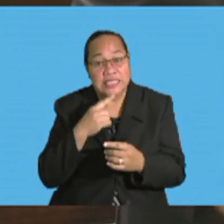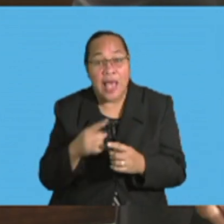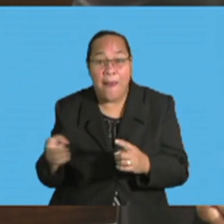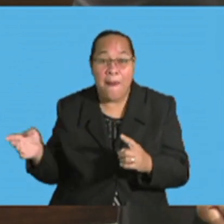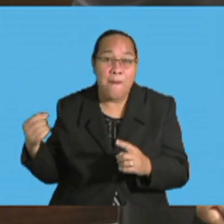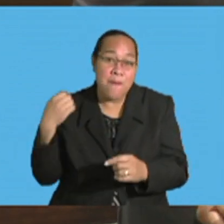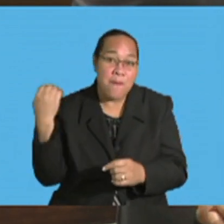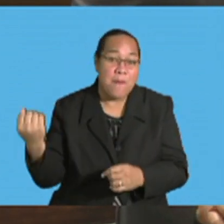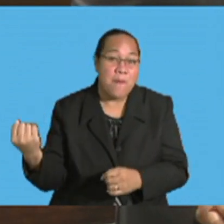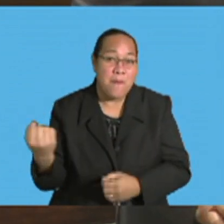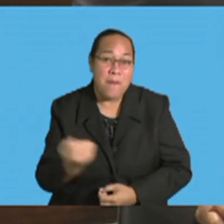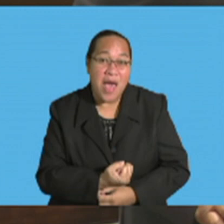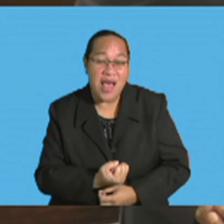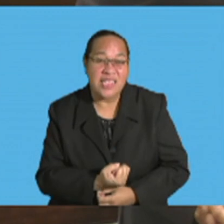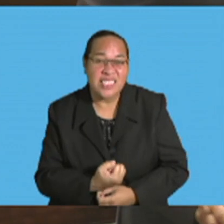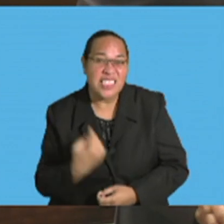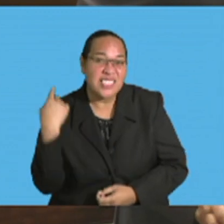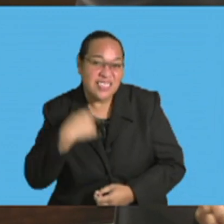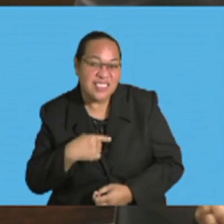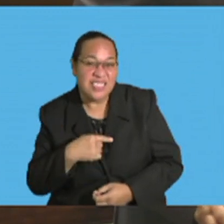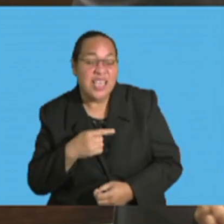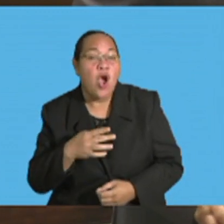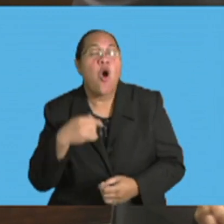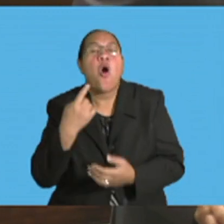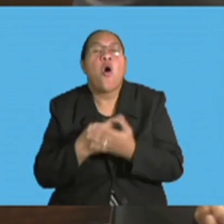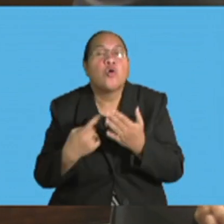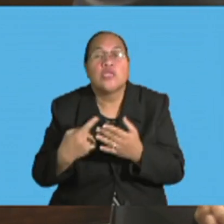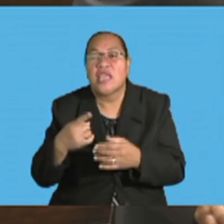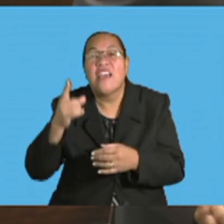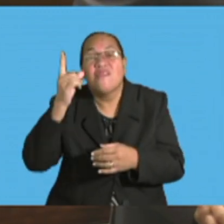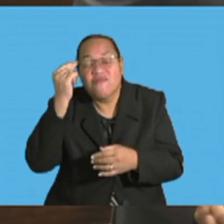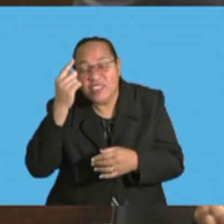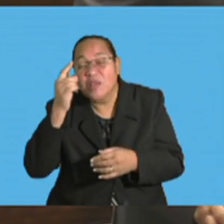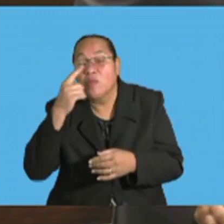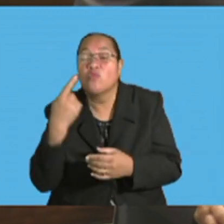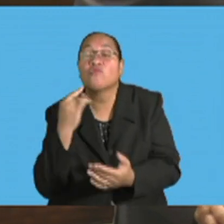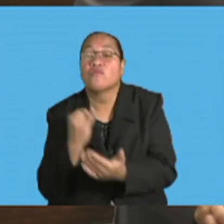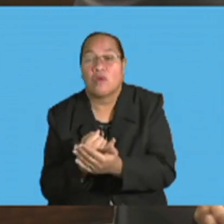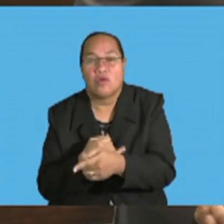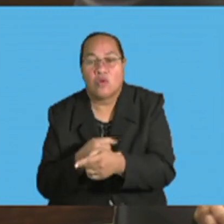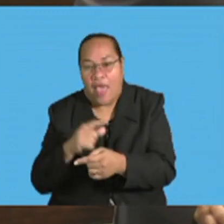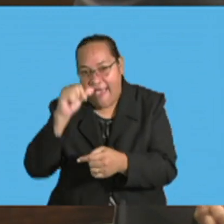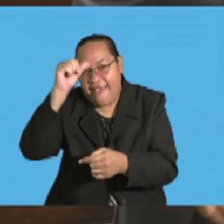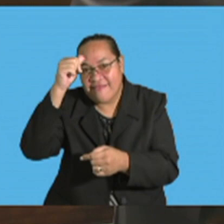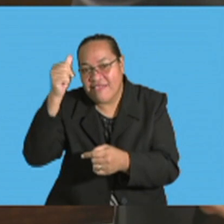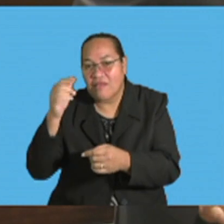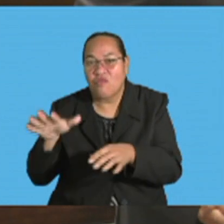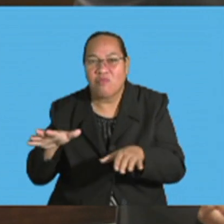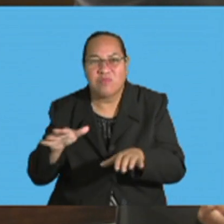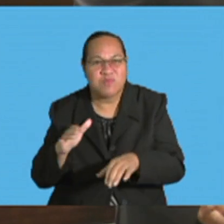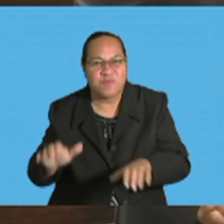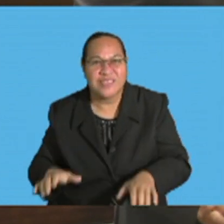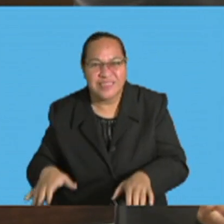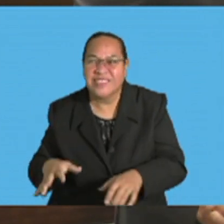and stabbing in the past were only done by Fijians, who are descendants of the indentured laborers from British India, and was